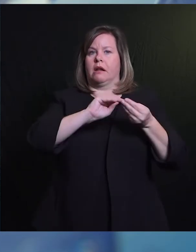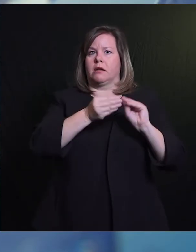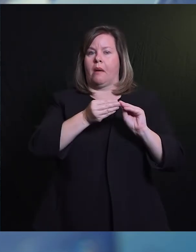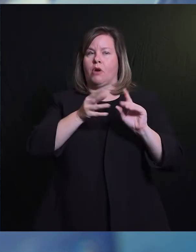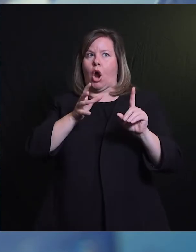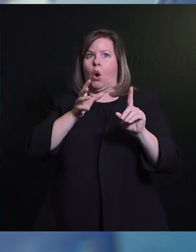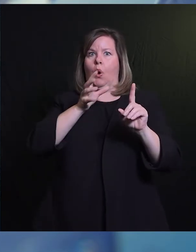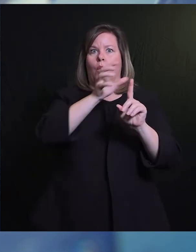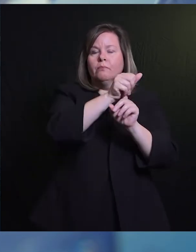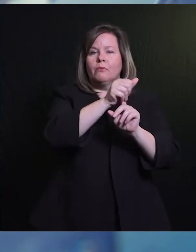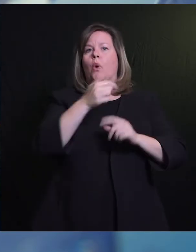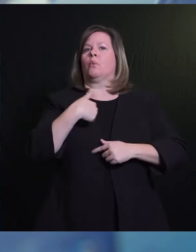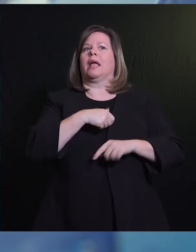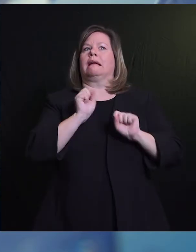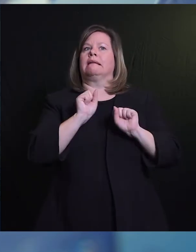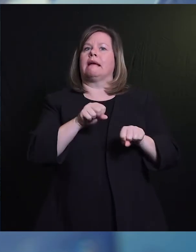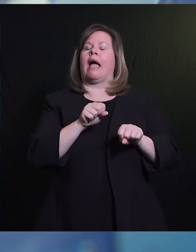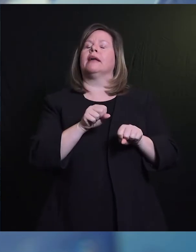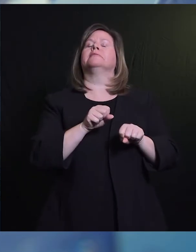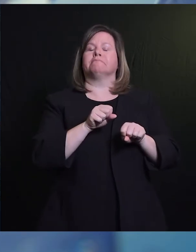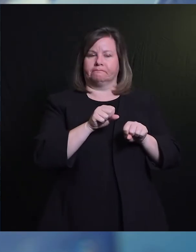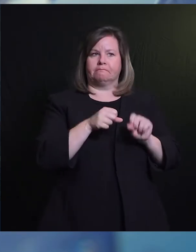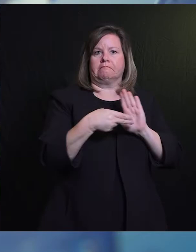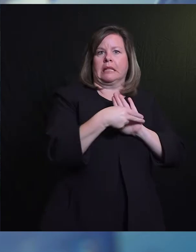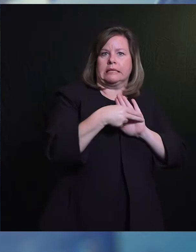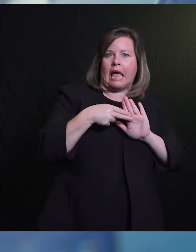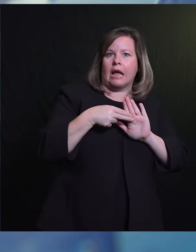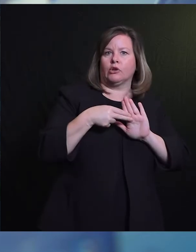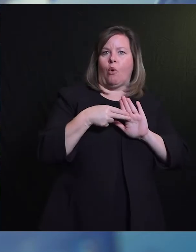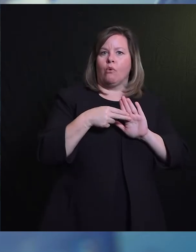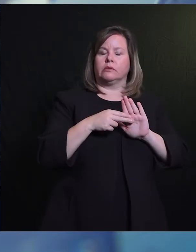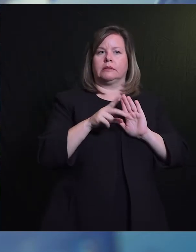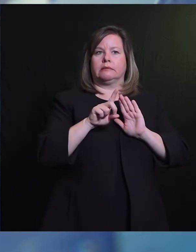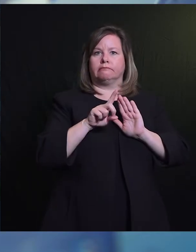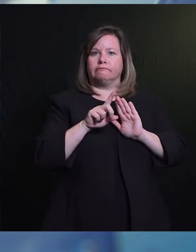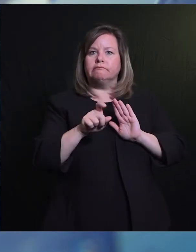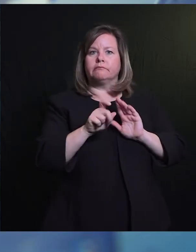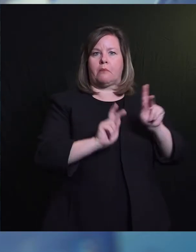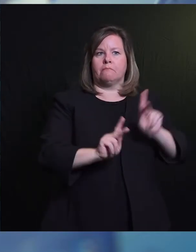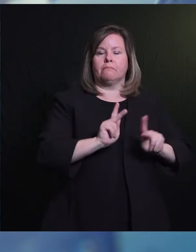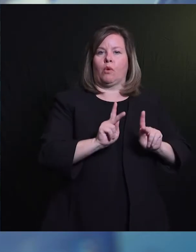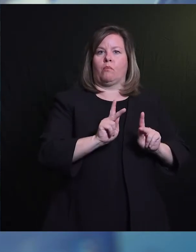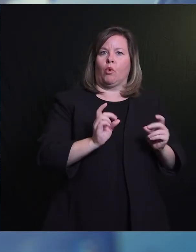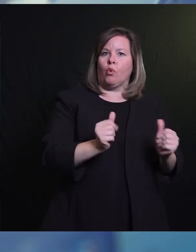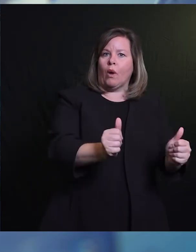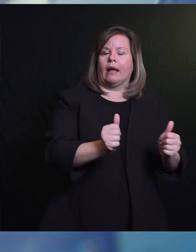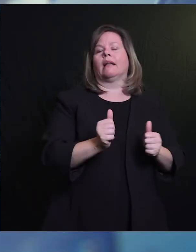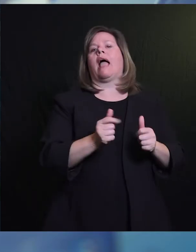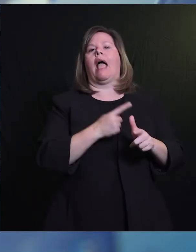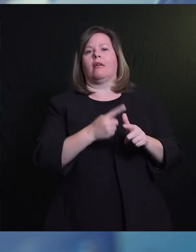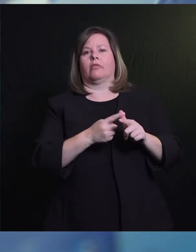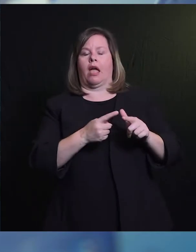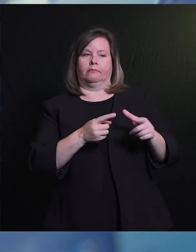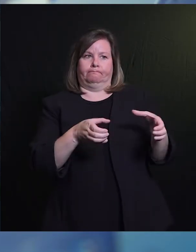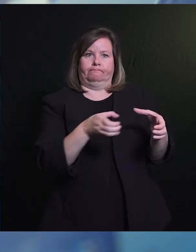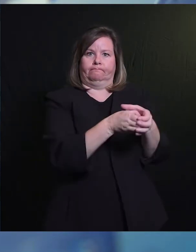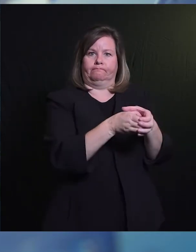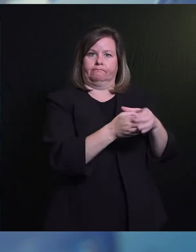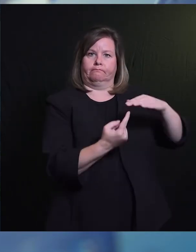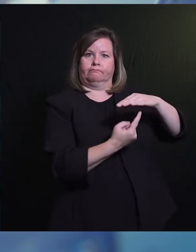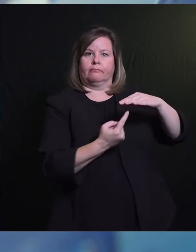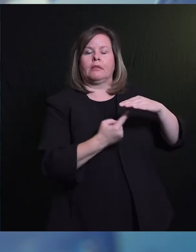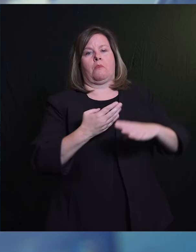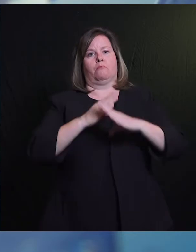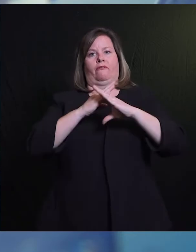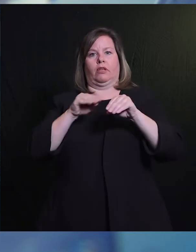can get diagnosed quickly, can isolate themselves, and prevent the spread. The third area is the positivity rate. What's